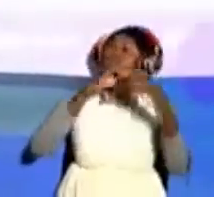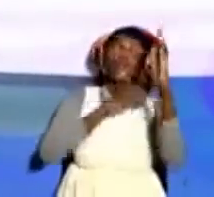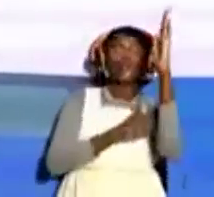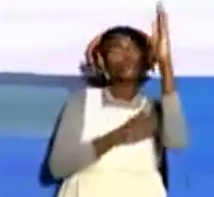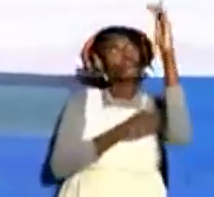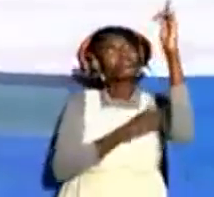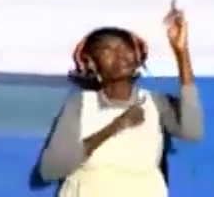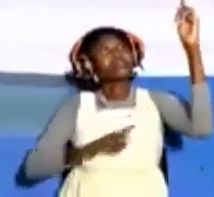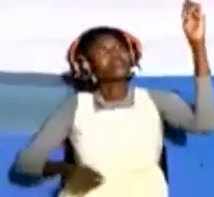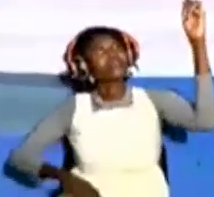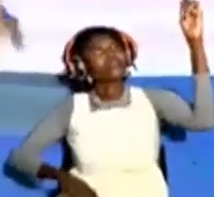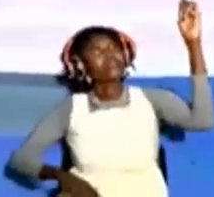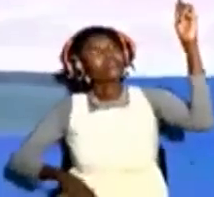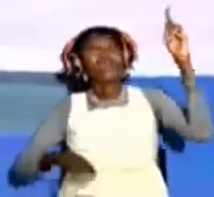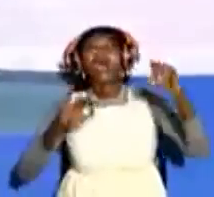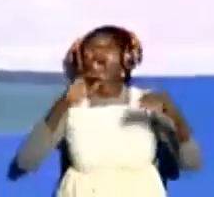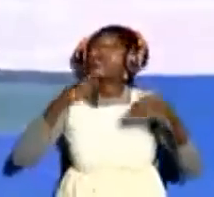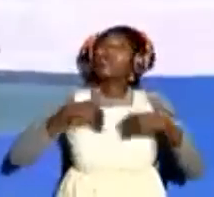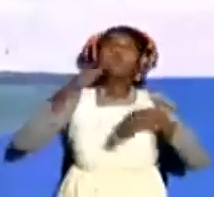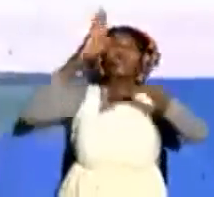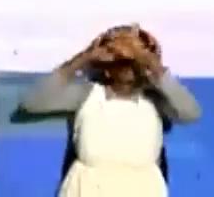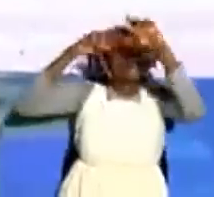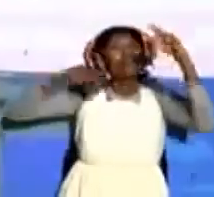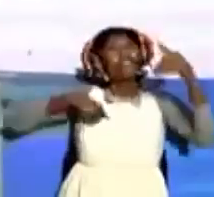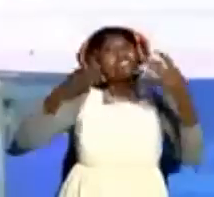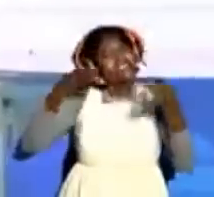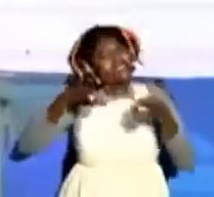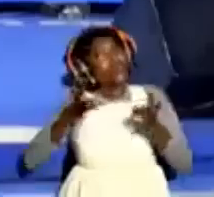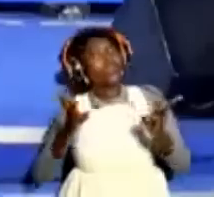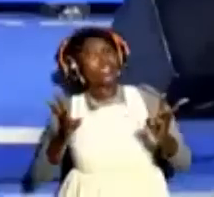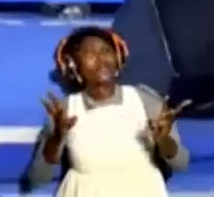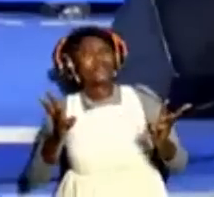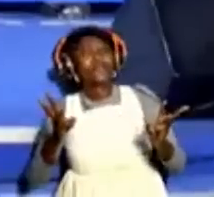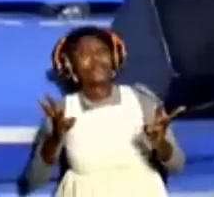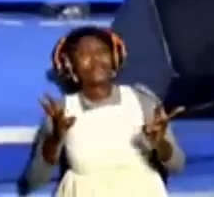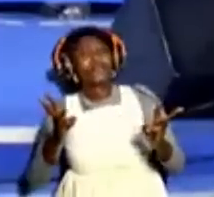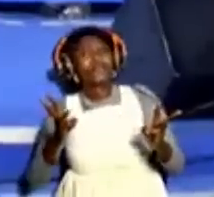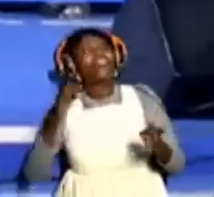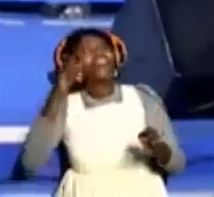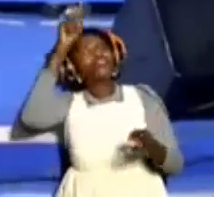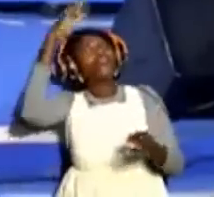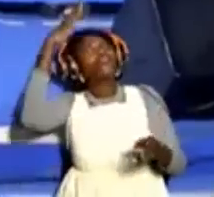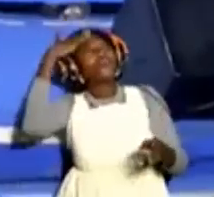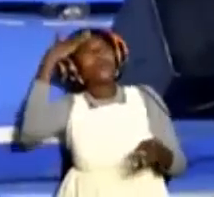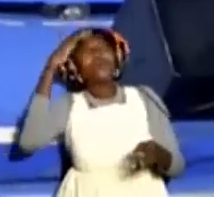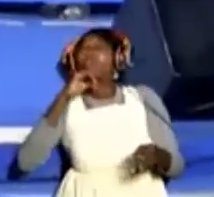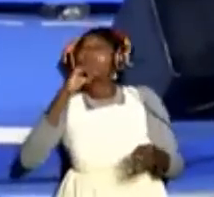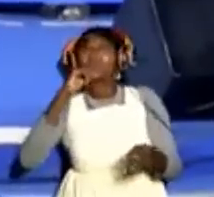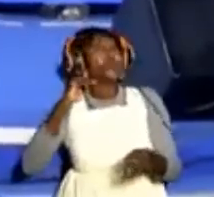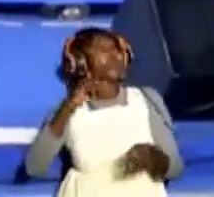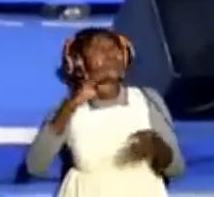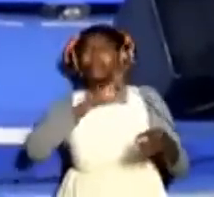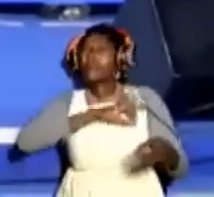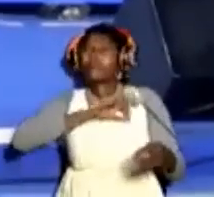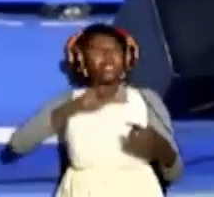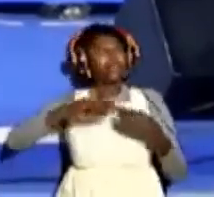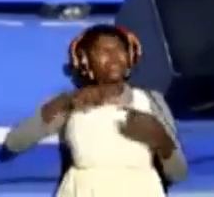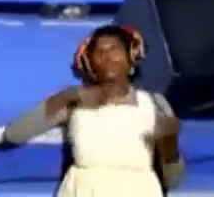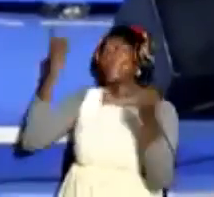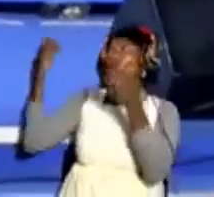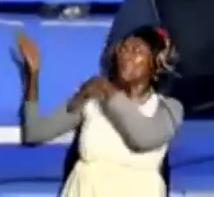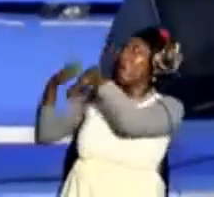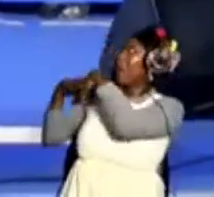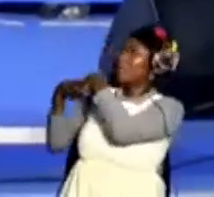Lord, having called me this way, you know it doesn't pay me to look back.